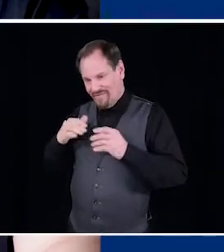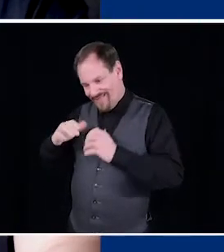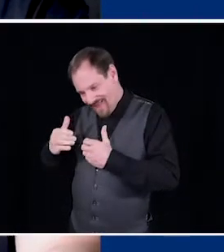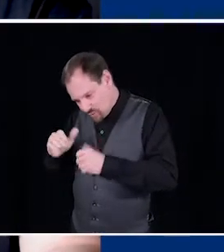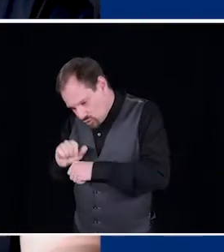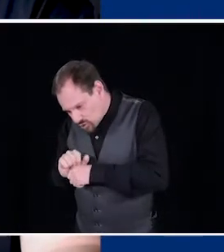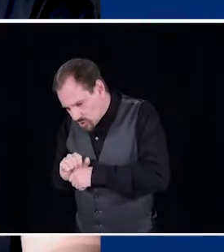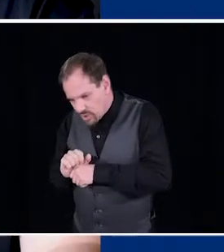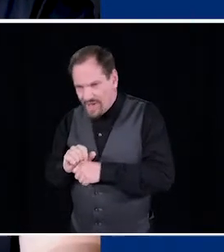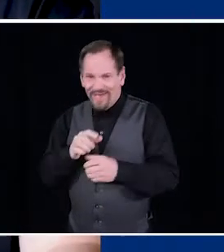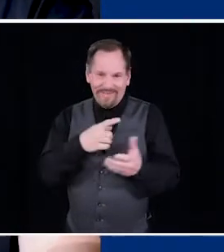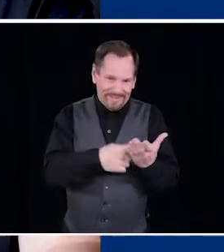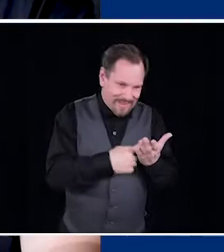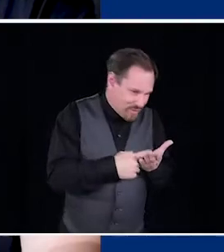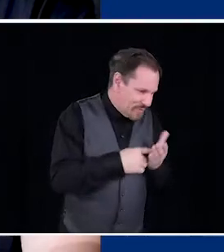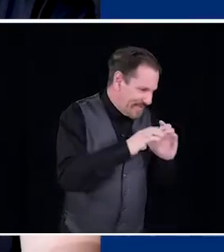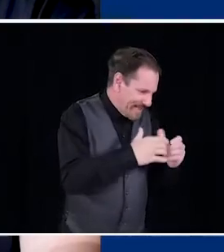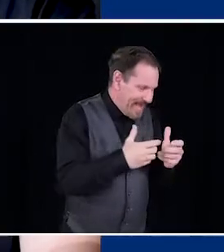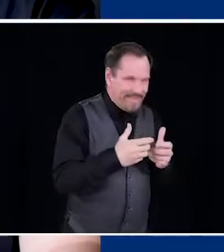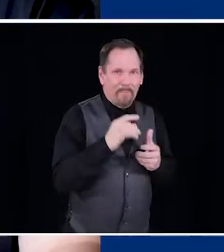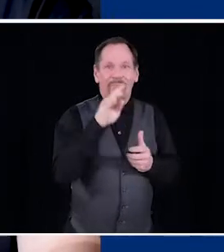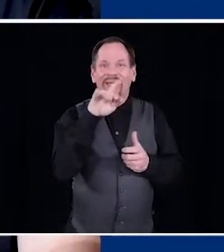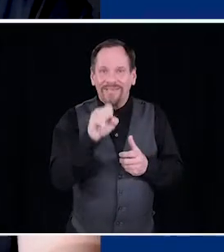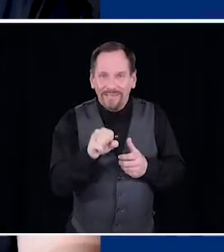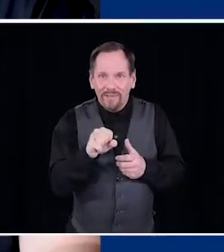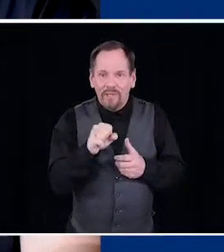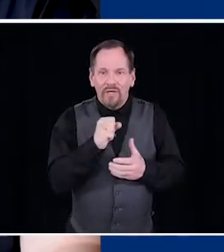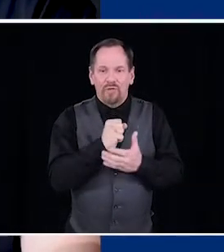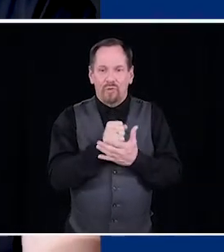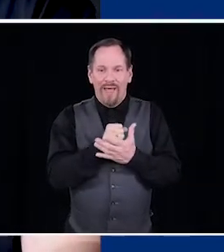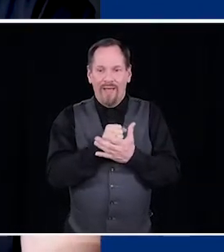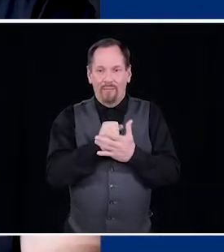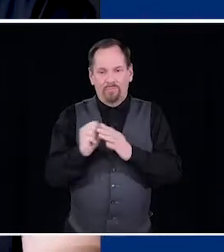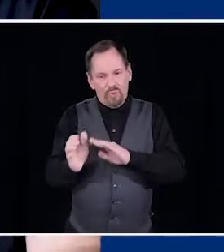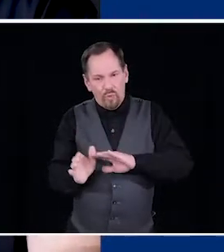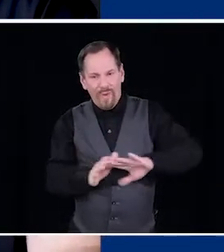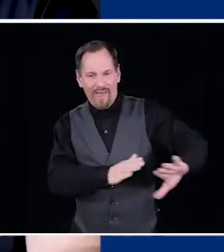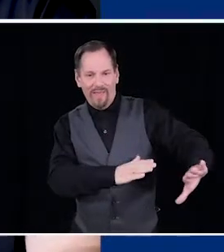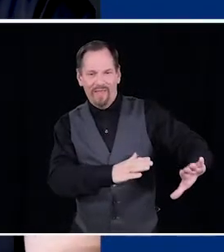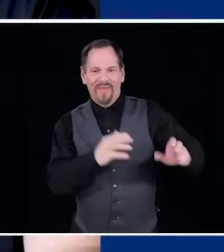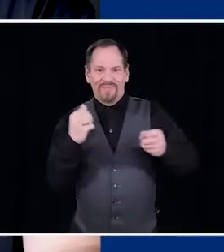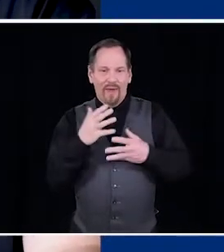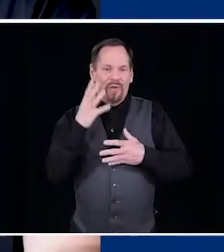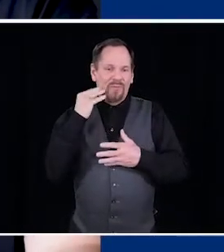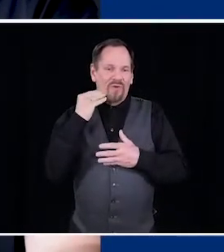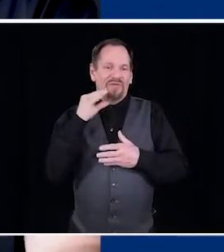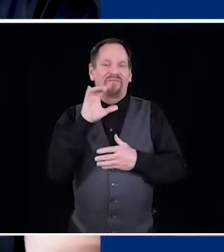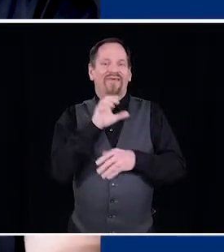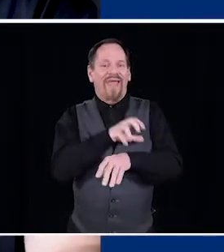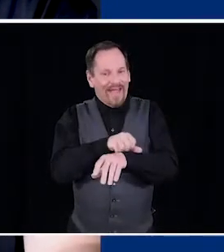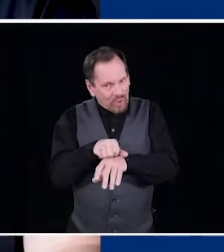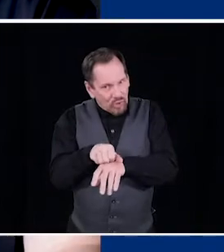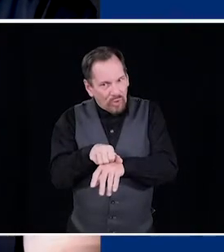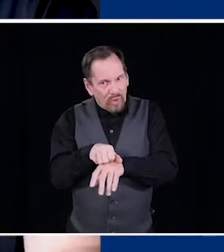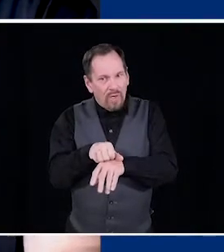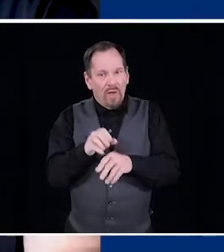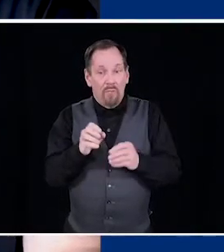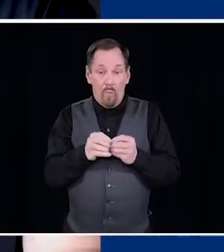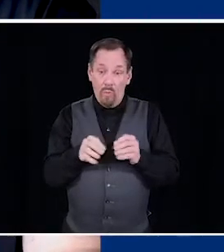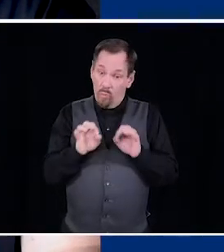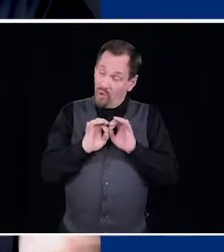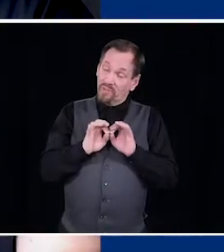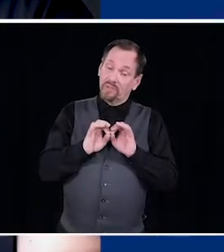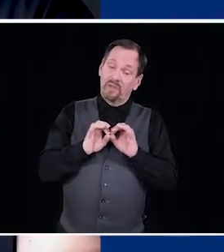the discussions with my classmates to help distract from the scary experience of having cancer. But more